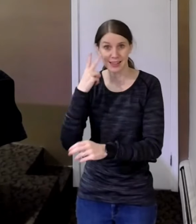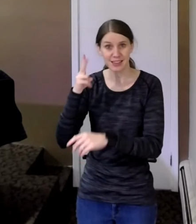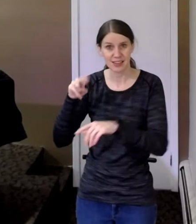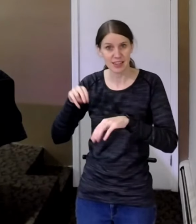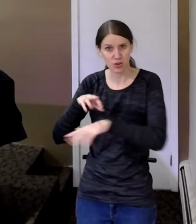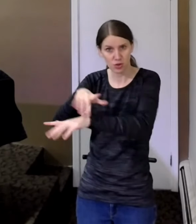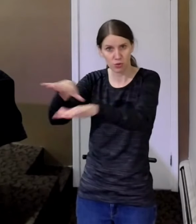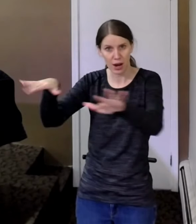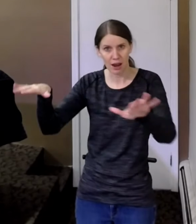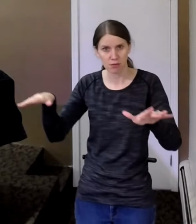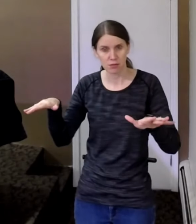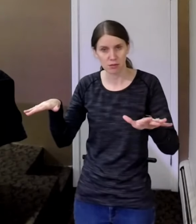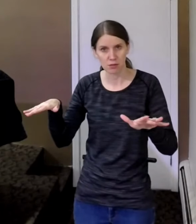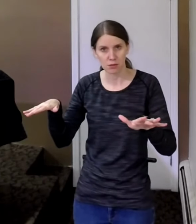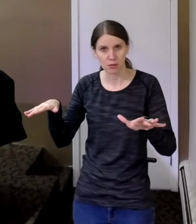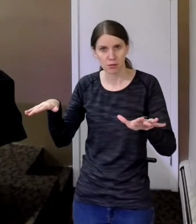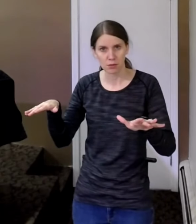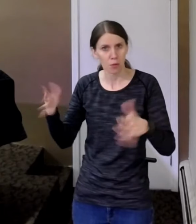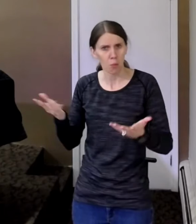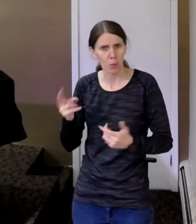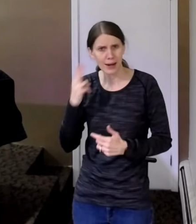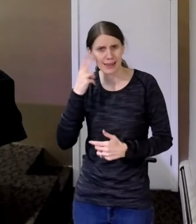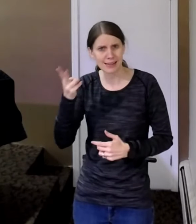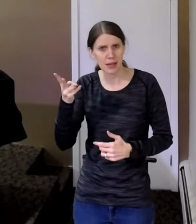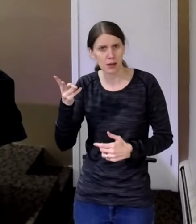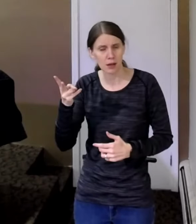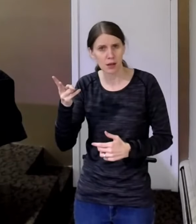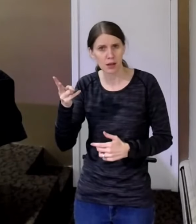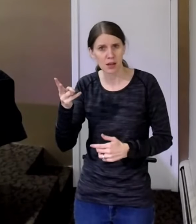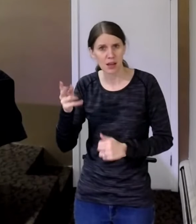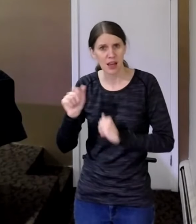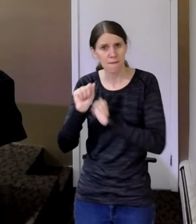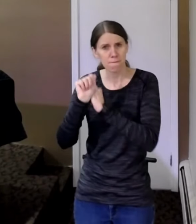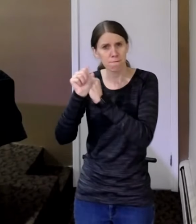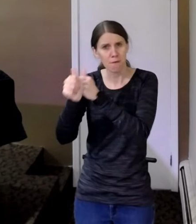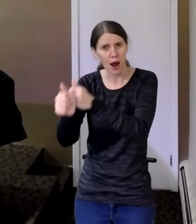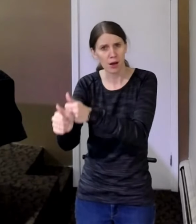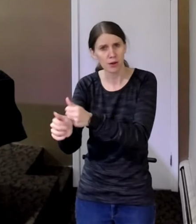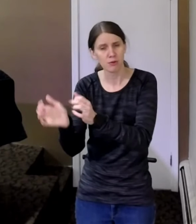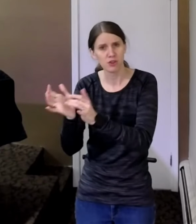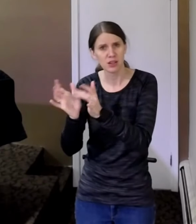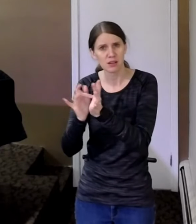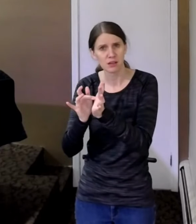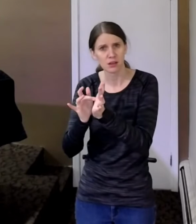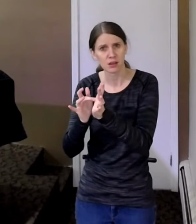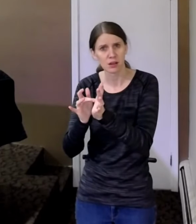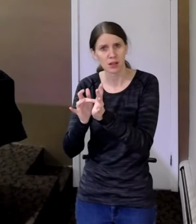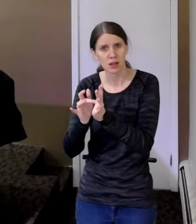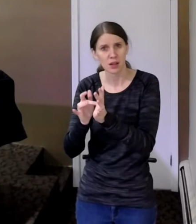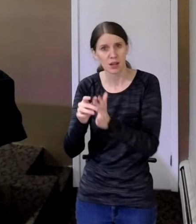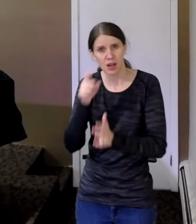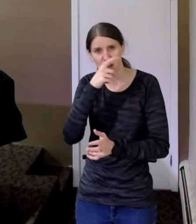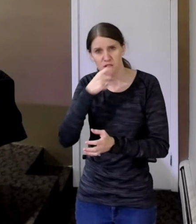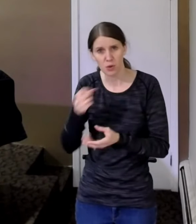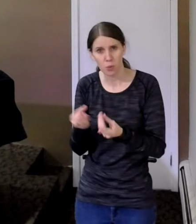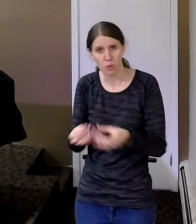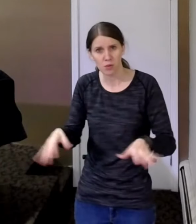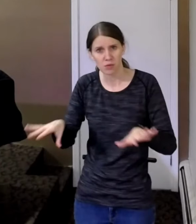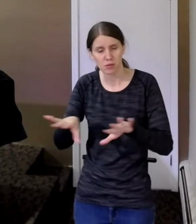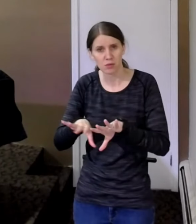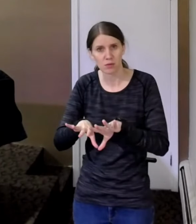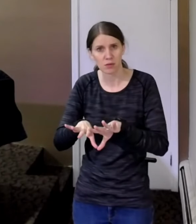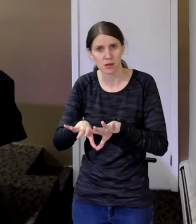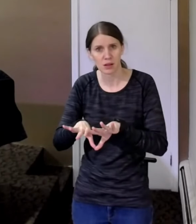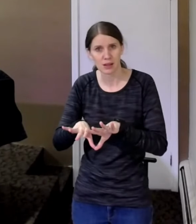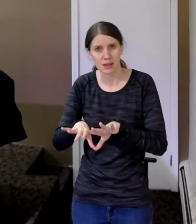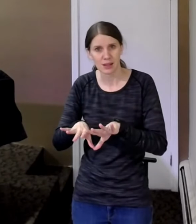And what did he see? All these people had followed him out into the wilderness. And it's